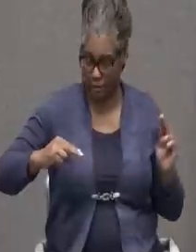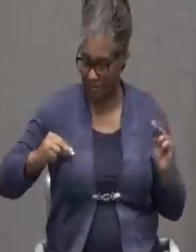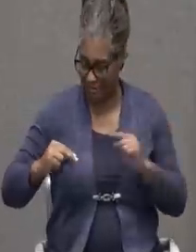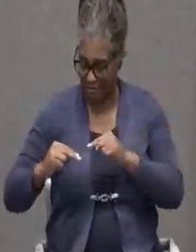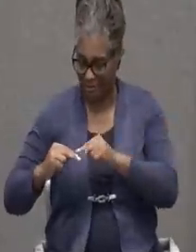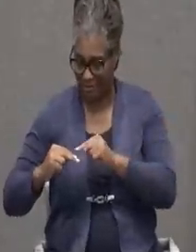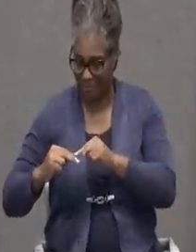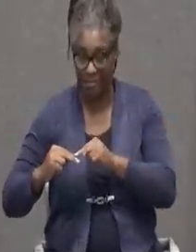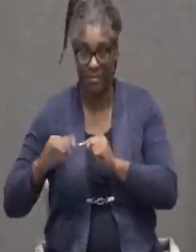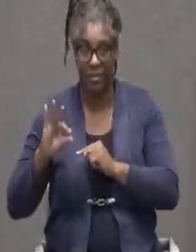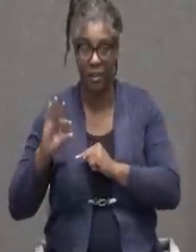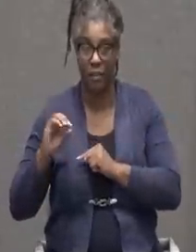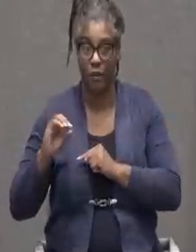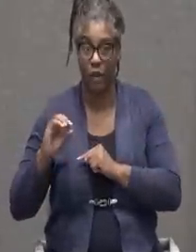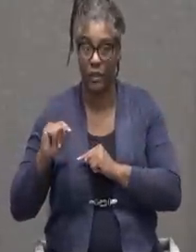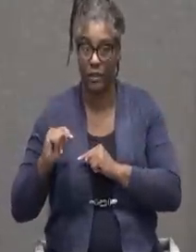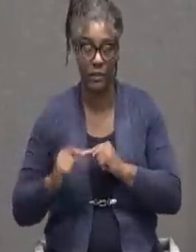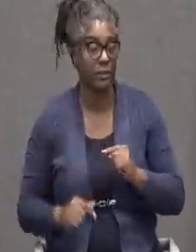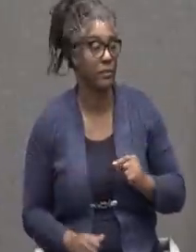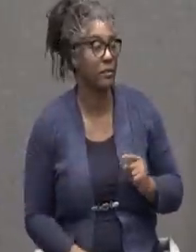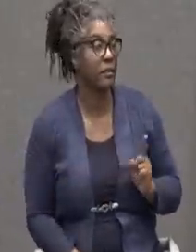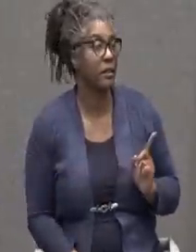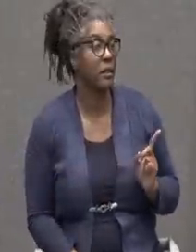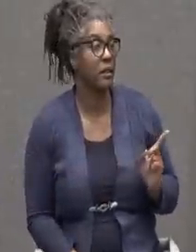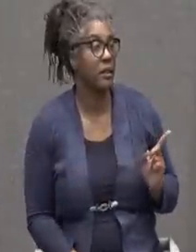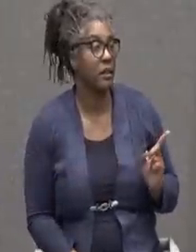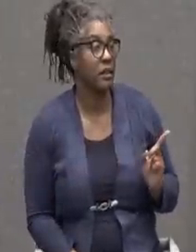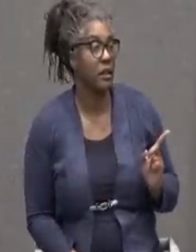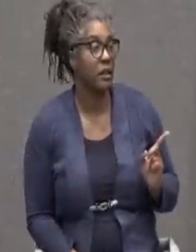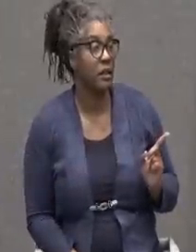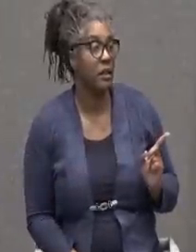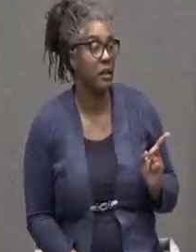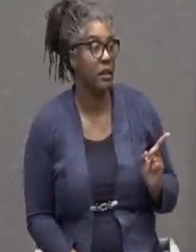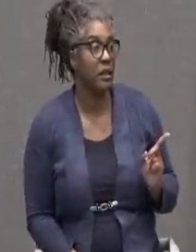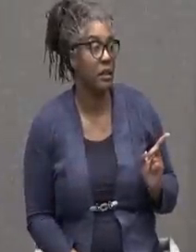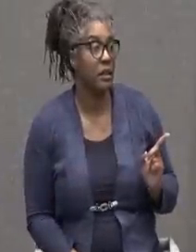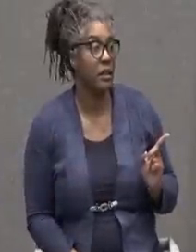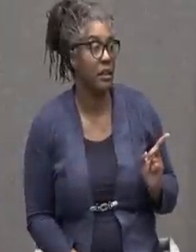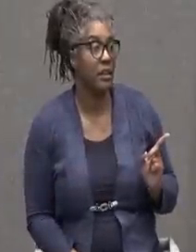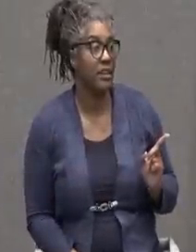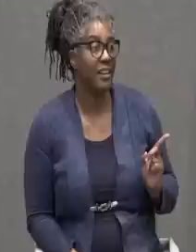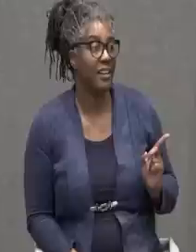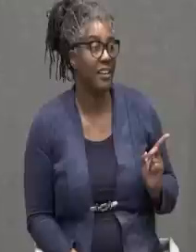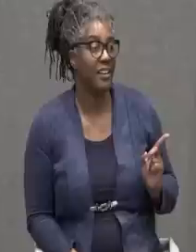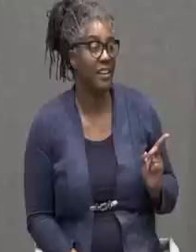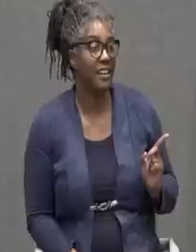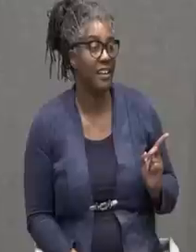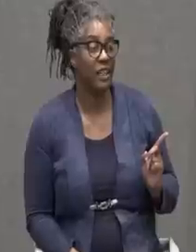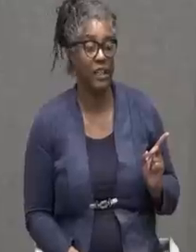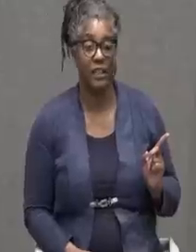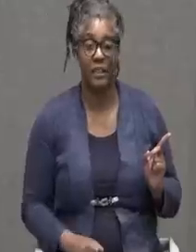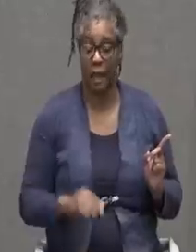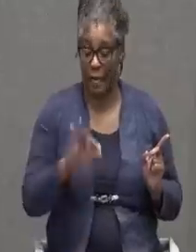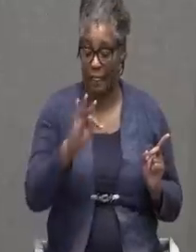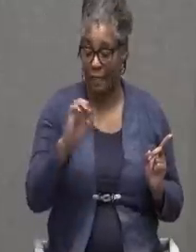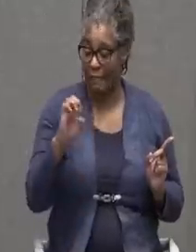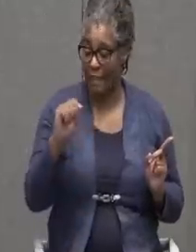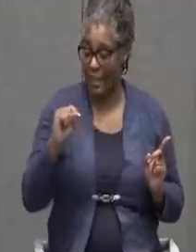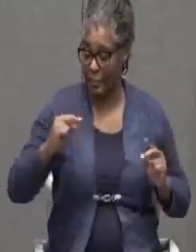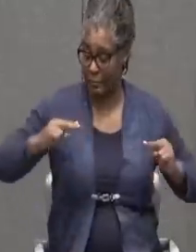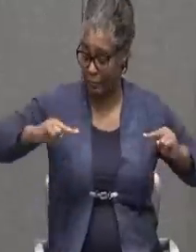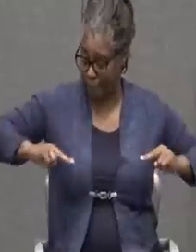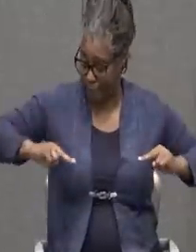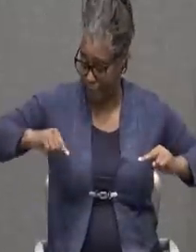here. And I'm gonna put glue on one foot. And I'm gonna go to the other foot and I'm gonna put some more glue.